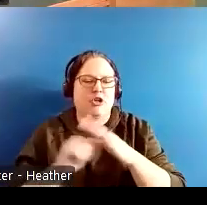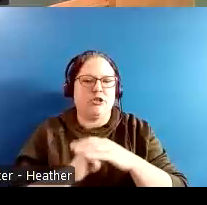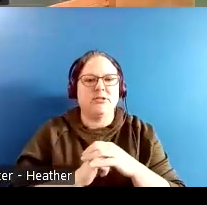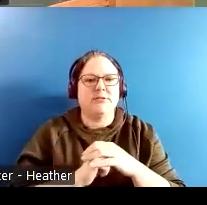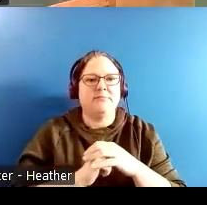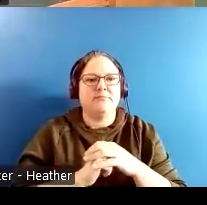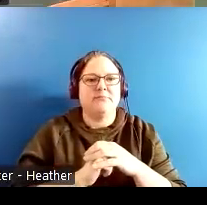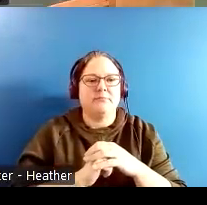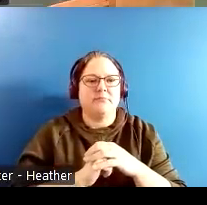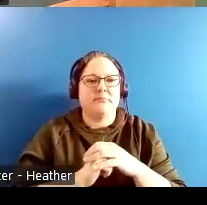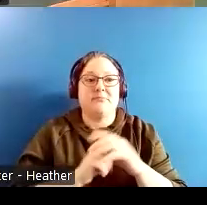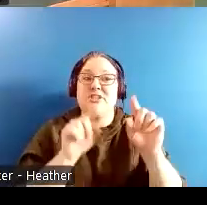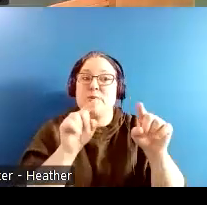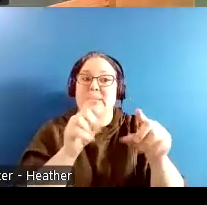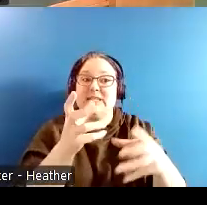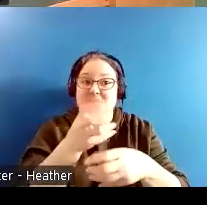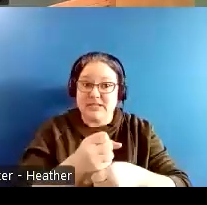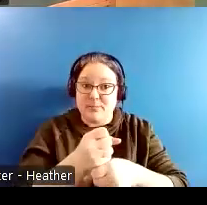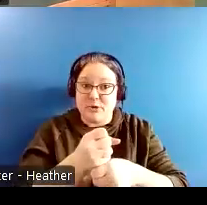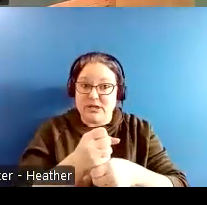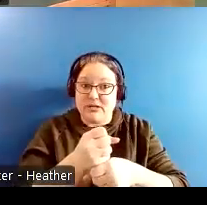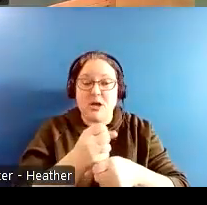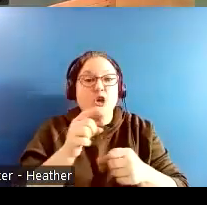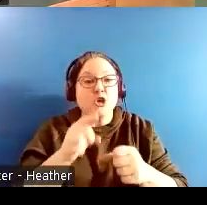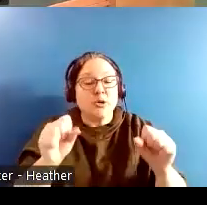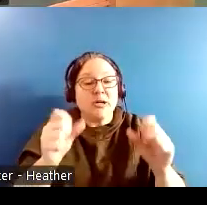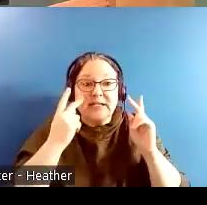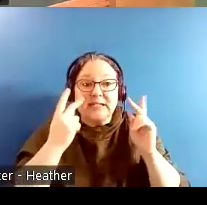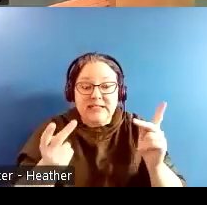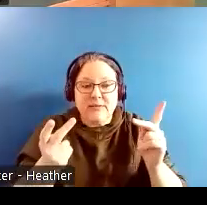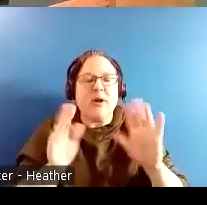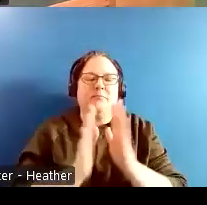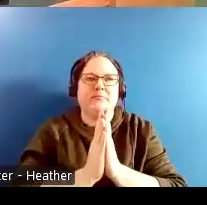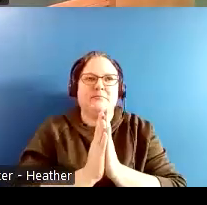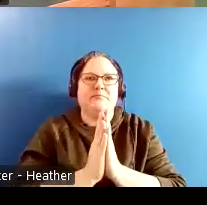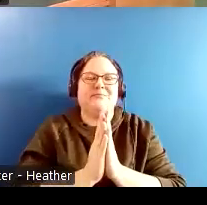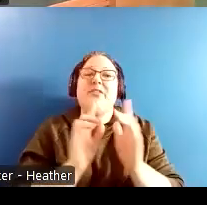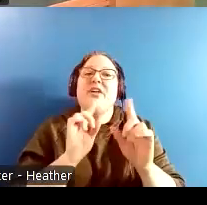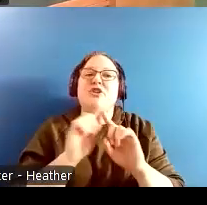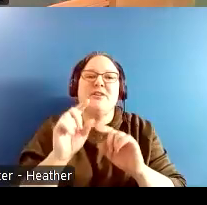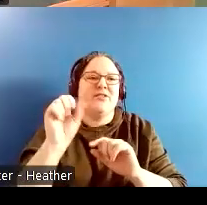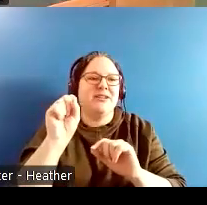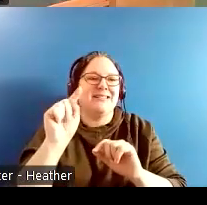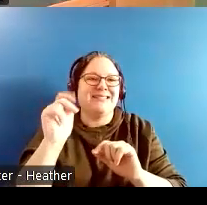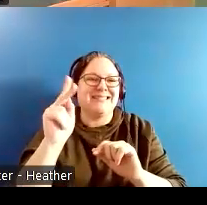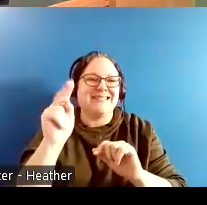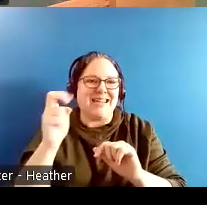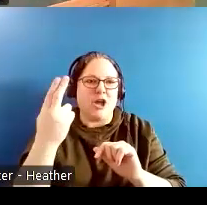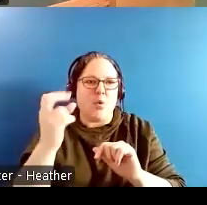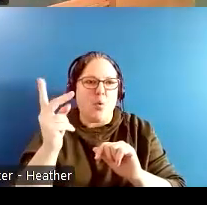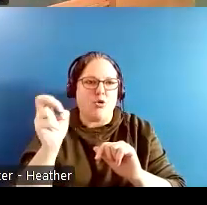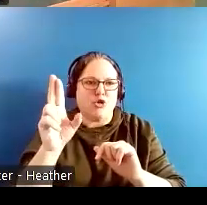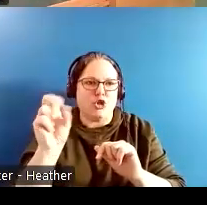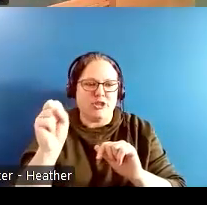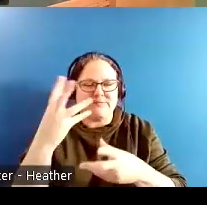So this is a summary. So you can see for net, and there are different stakeholders involved. So the stakeholder of our